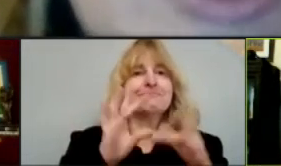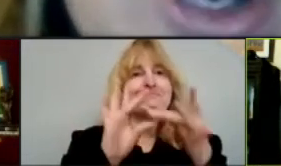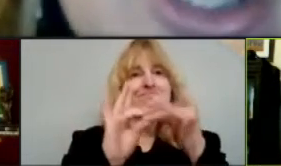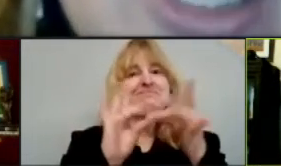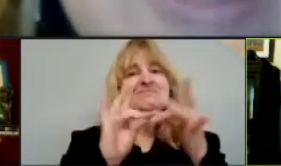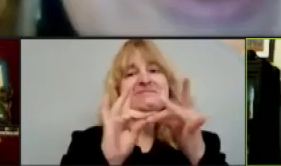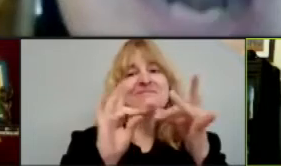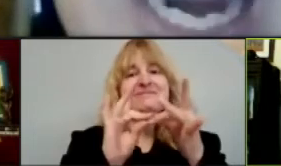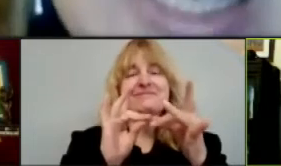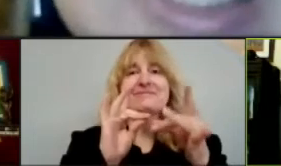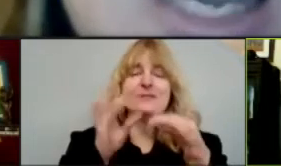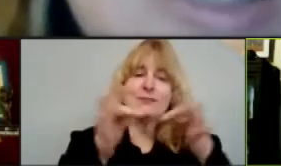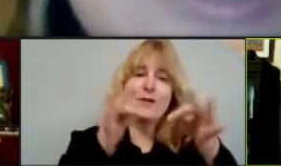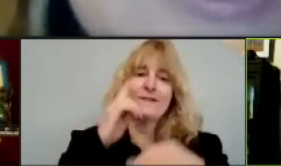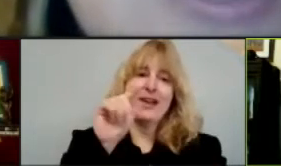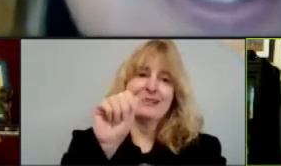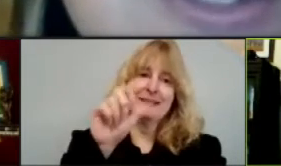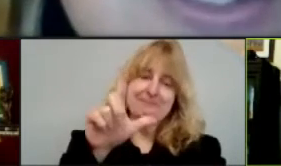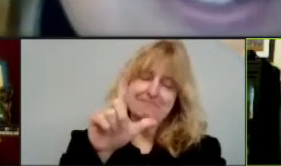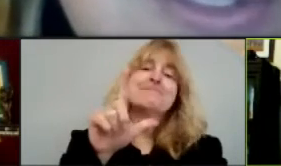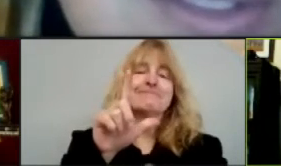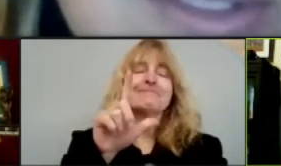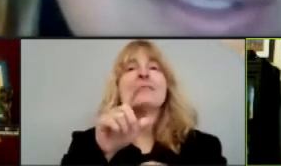the instructions for ASL?